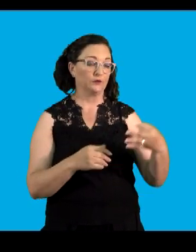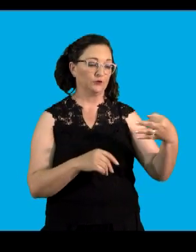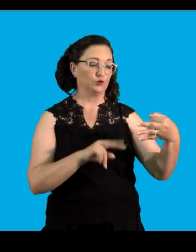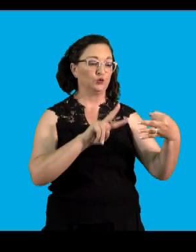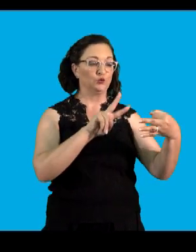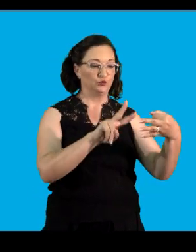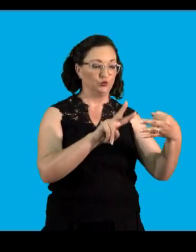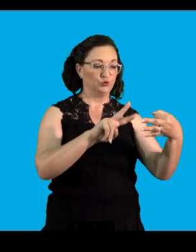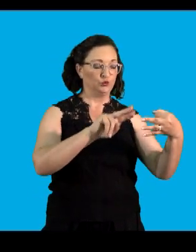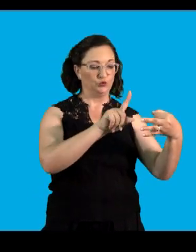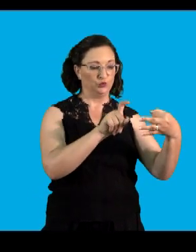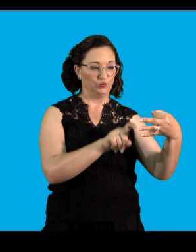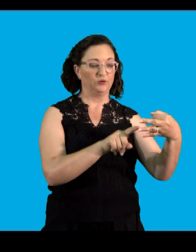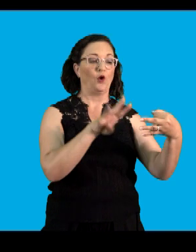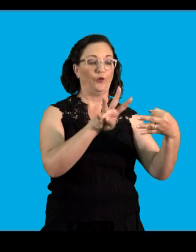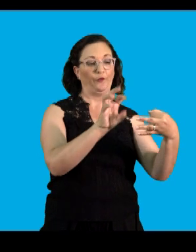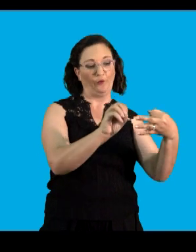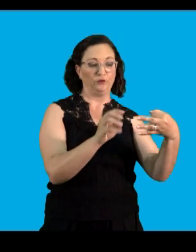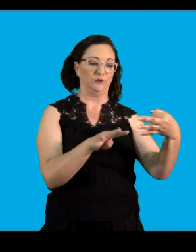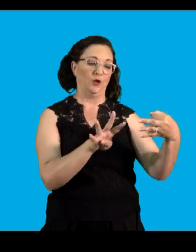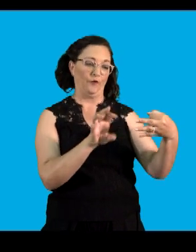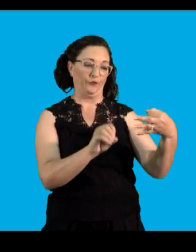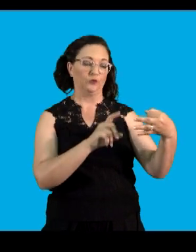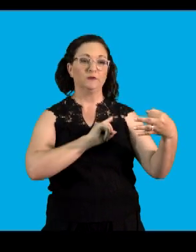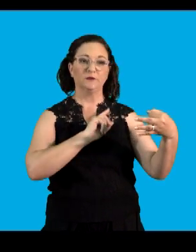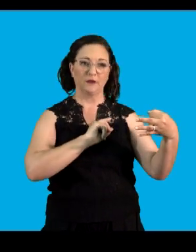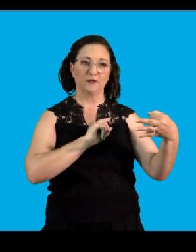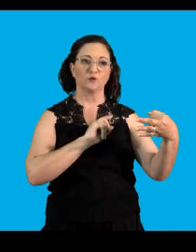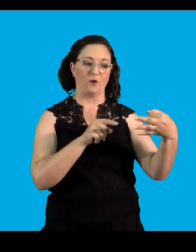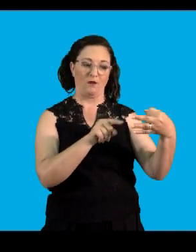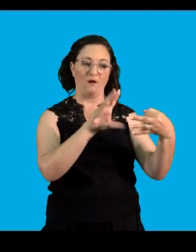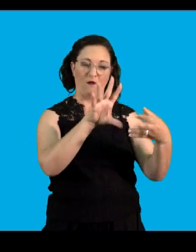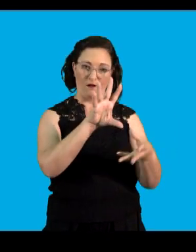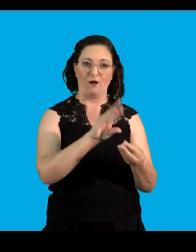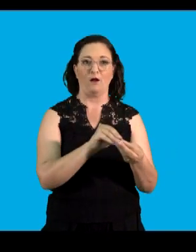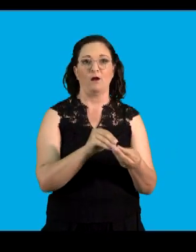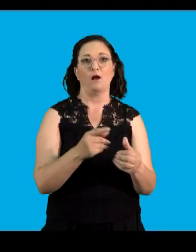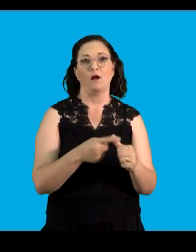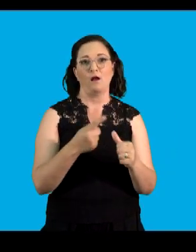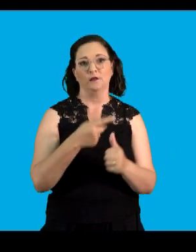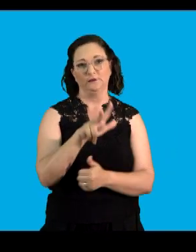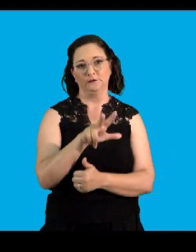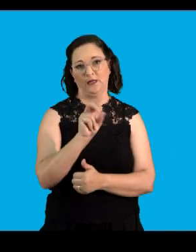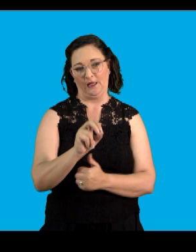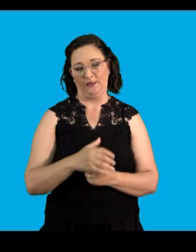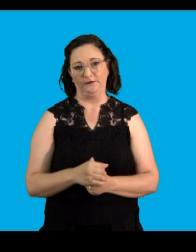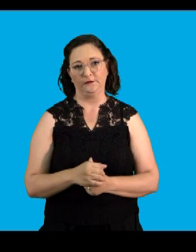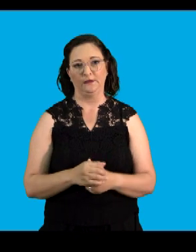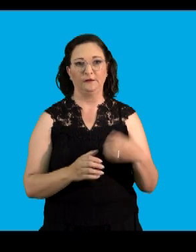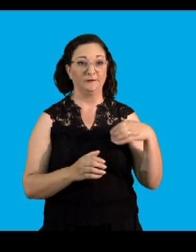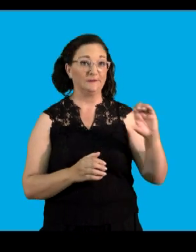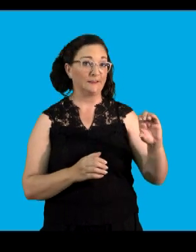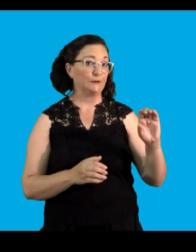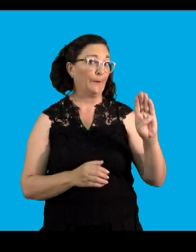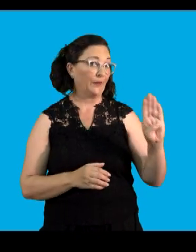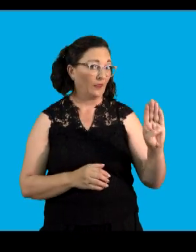choice, it's 40 each. So 40 times 2 questions, which gives us what? 80 marks for section B. I hope you